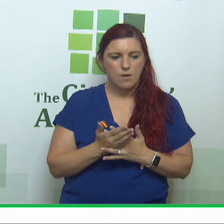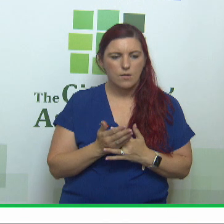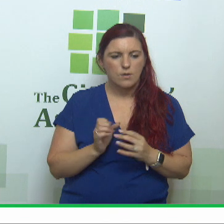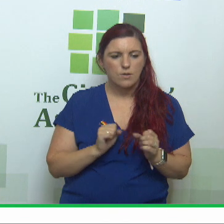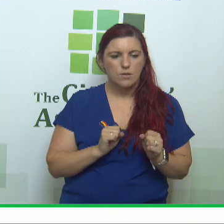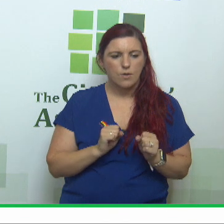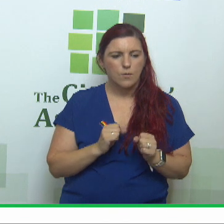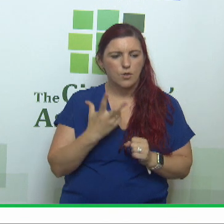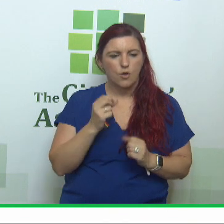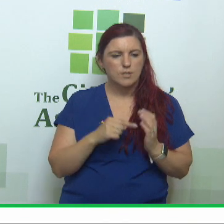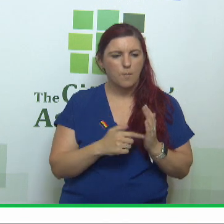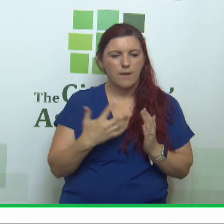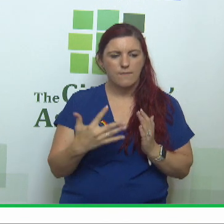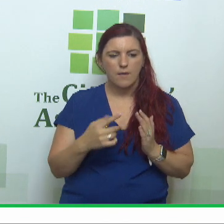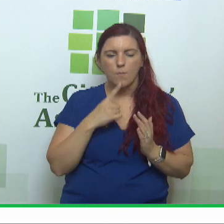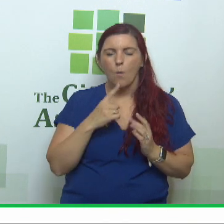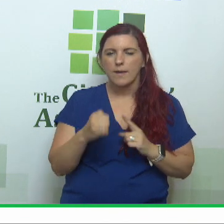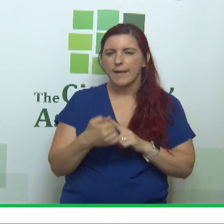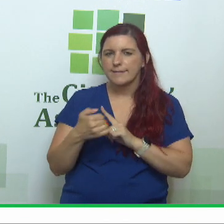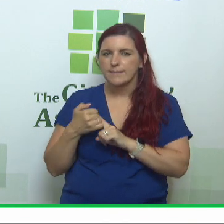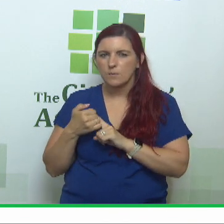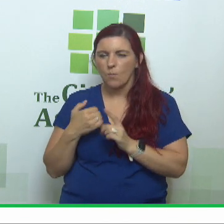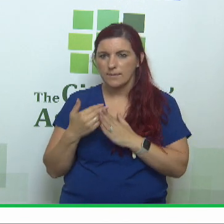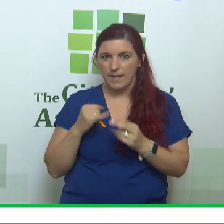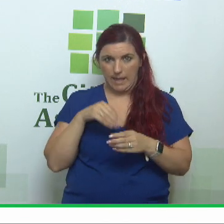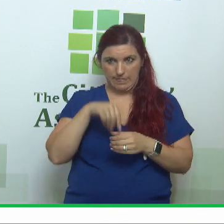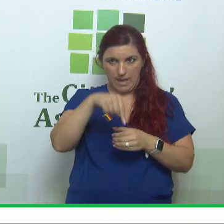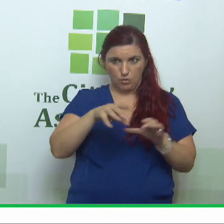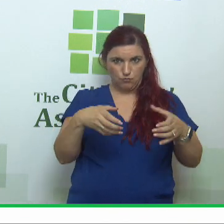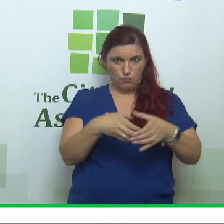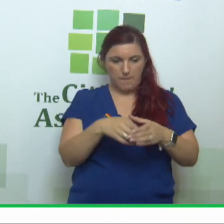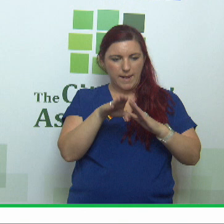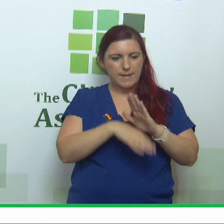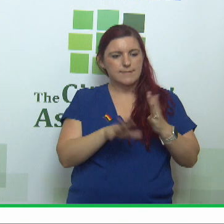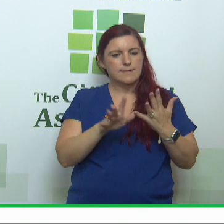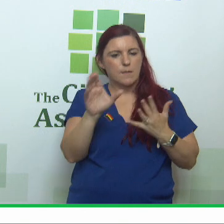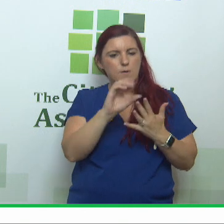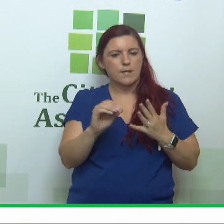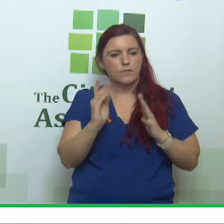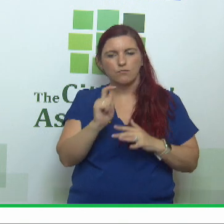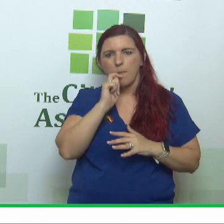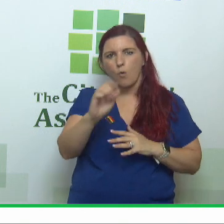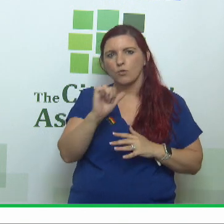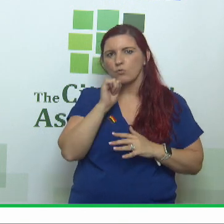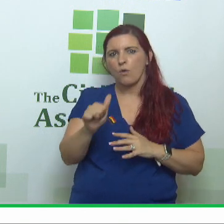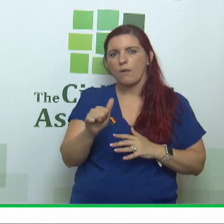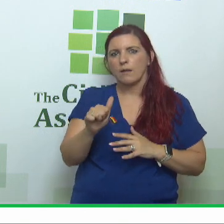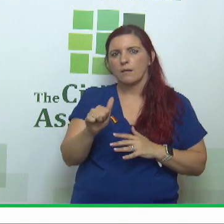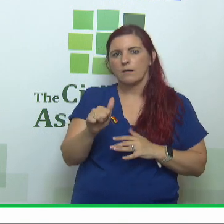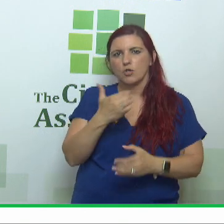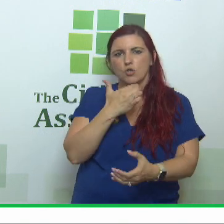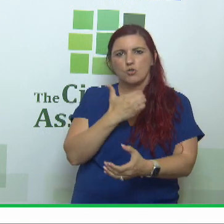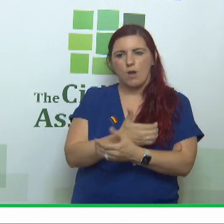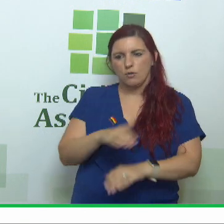do make a difference. What's striking is that in this group, less than 10% of people reported no childhood trauma. It